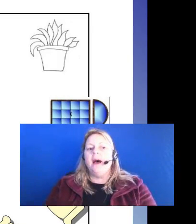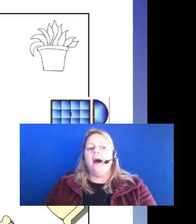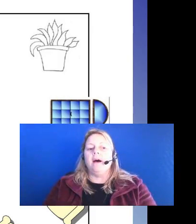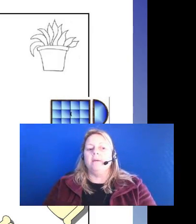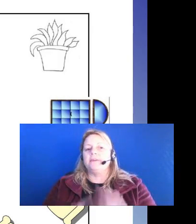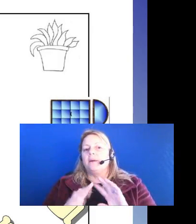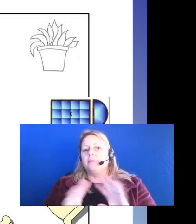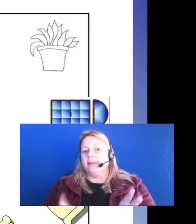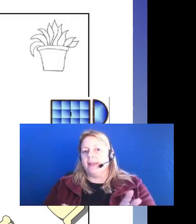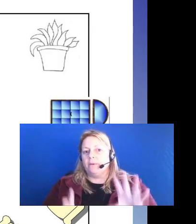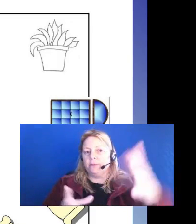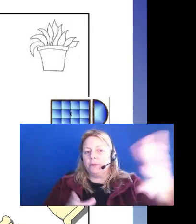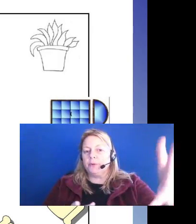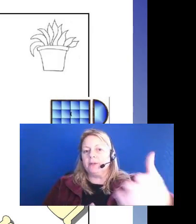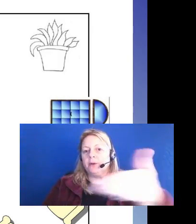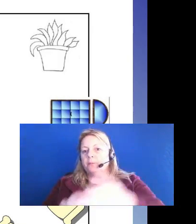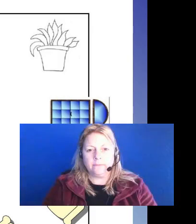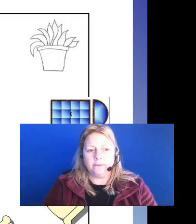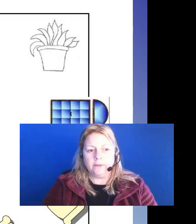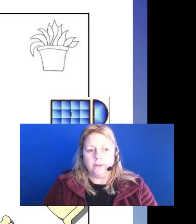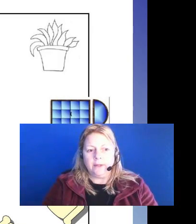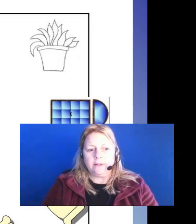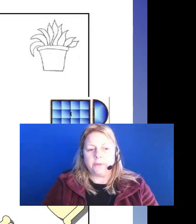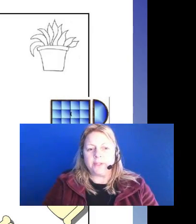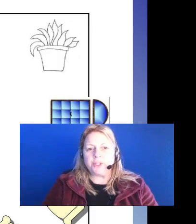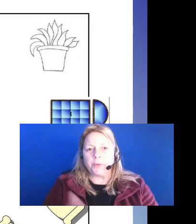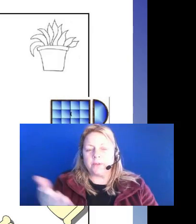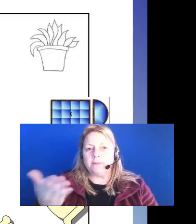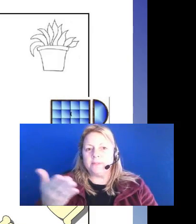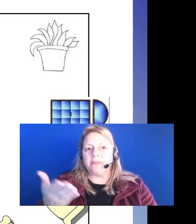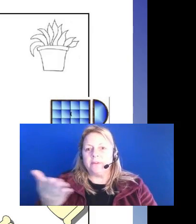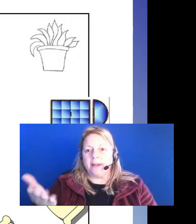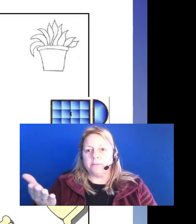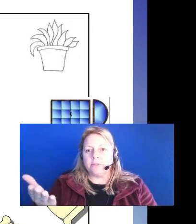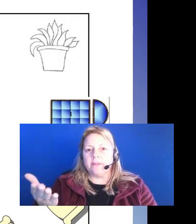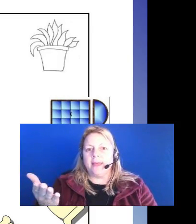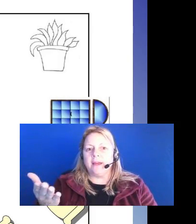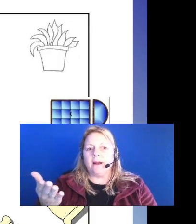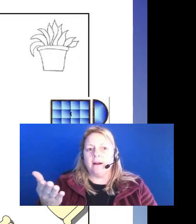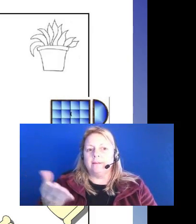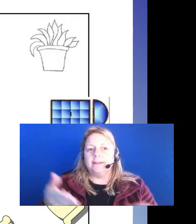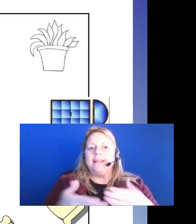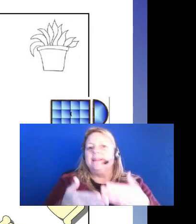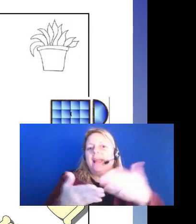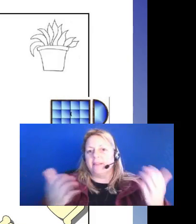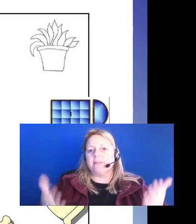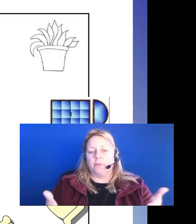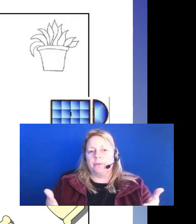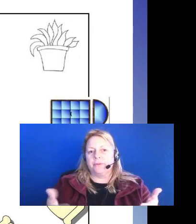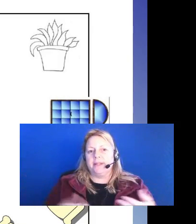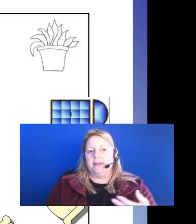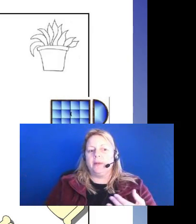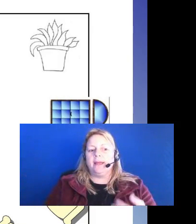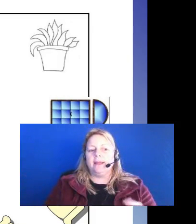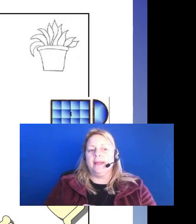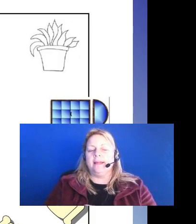students, start out with the layout of the room, So this shows different items that are in a living room